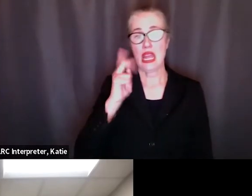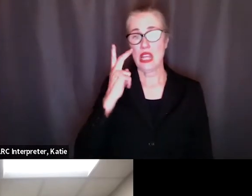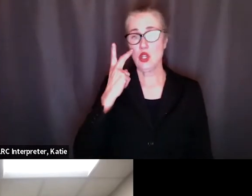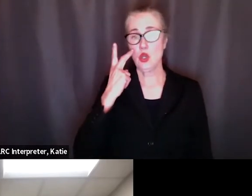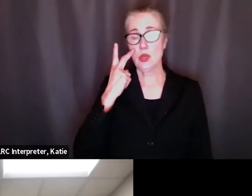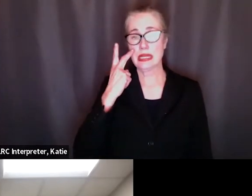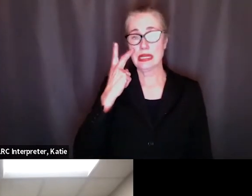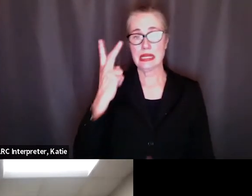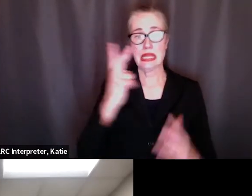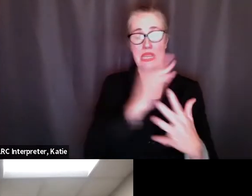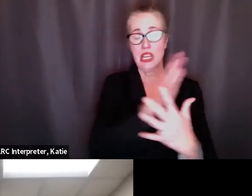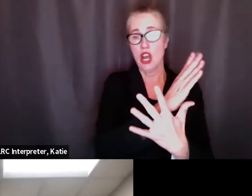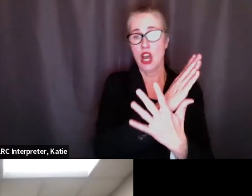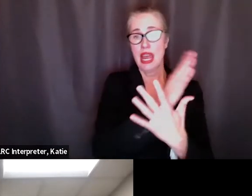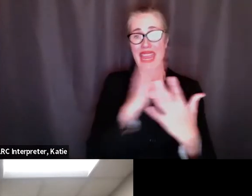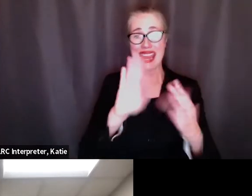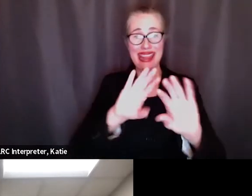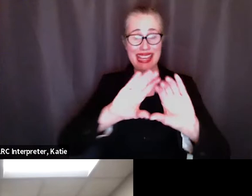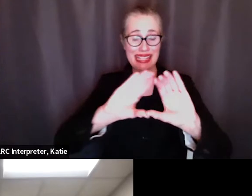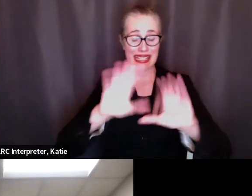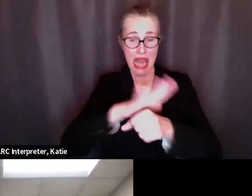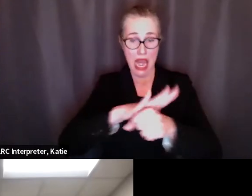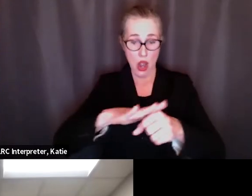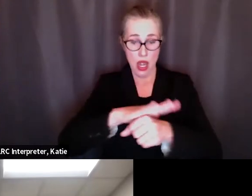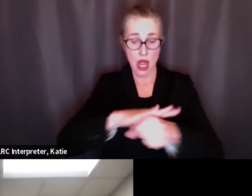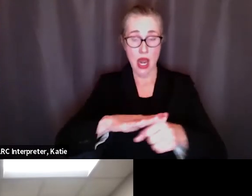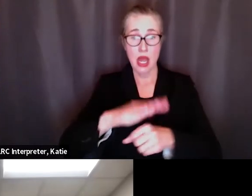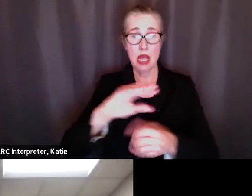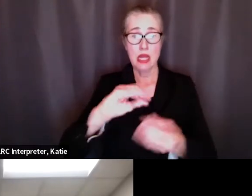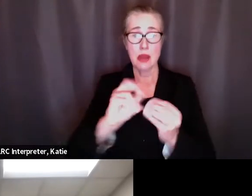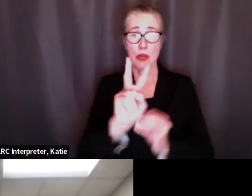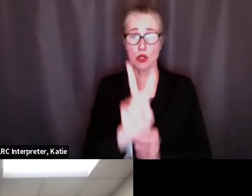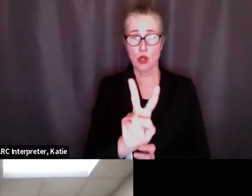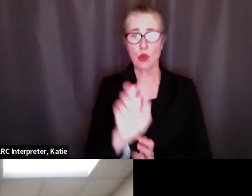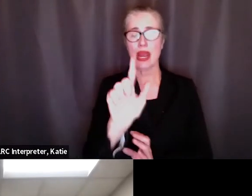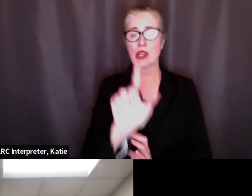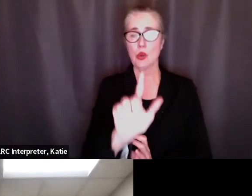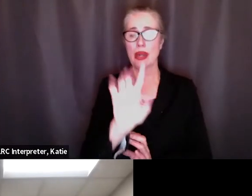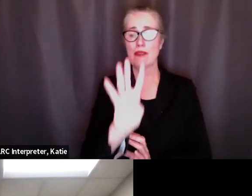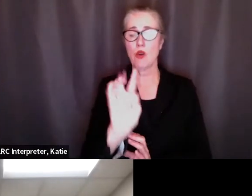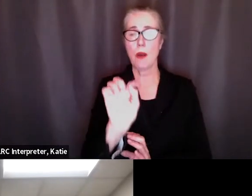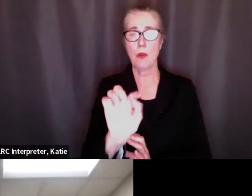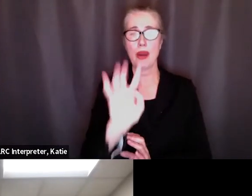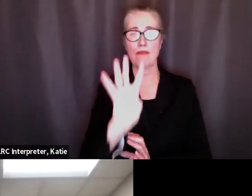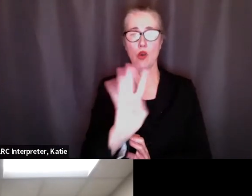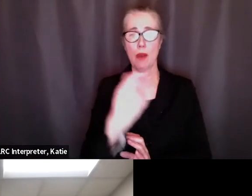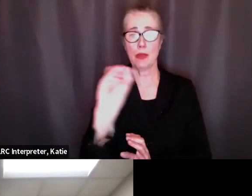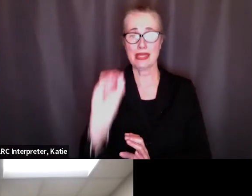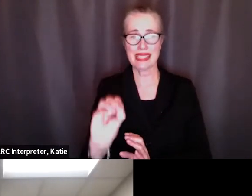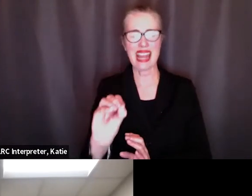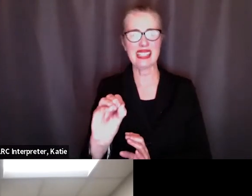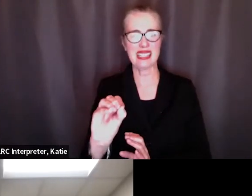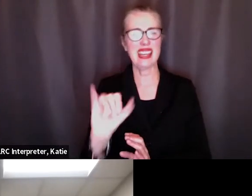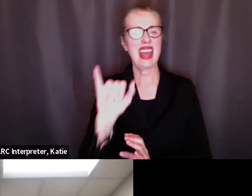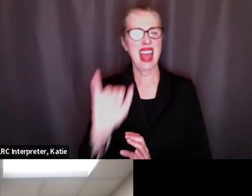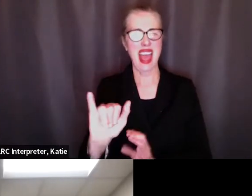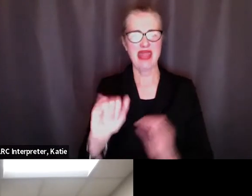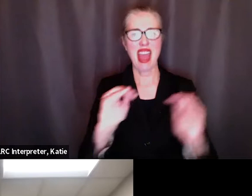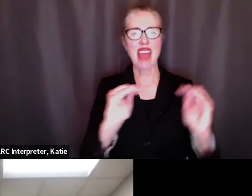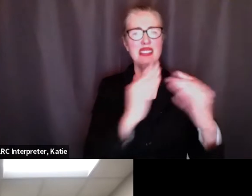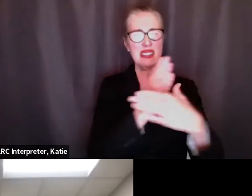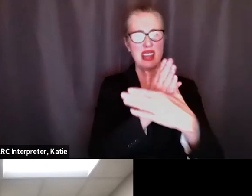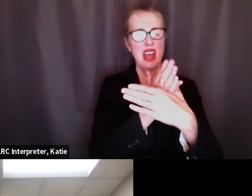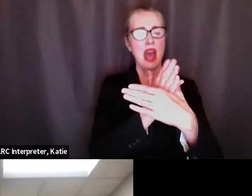trust area number two we had 24.4 percent and that relatively equal distribution across the sea back for our